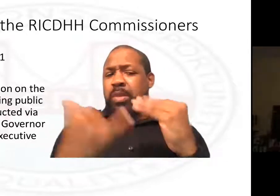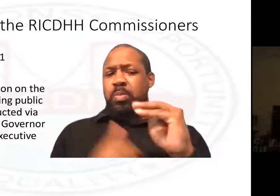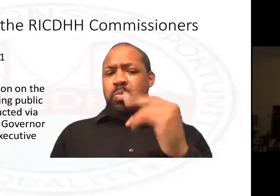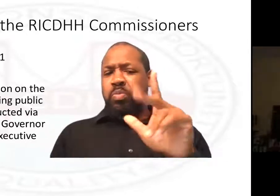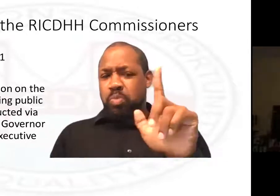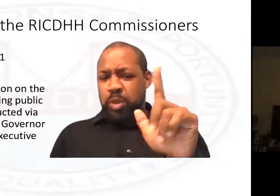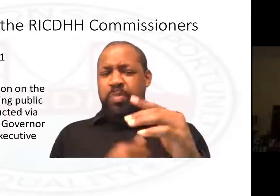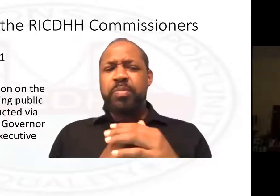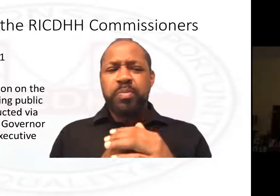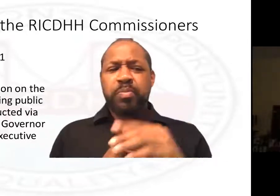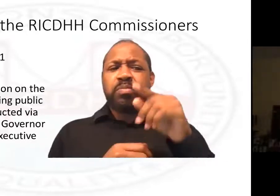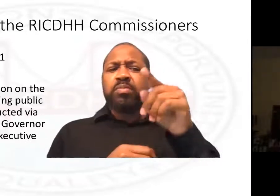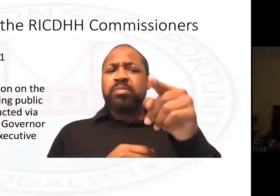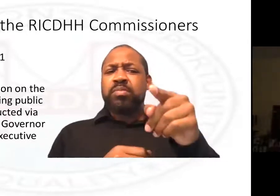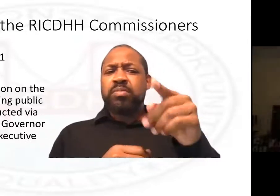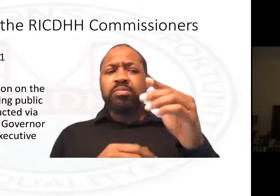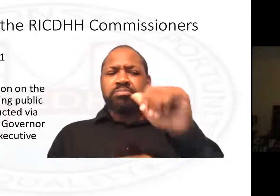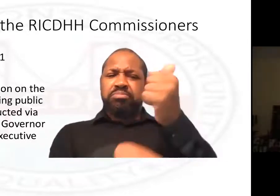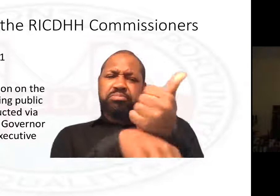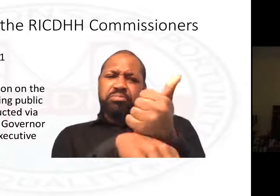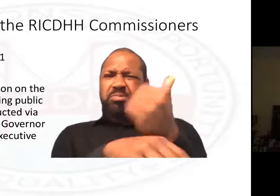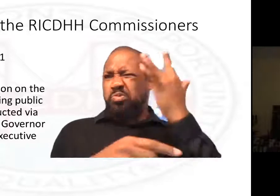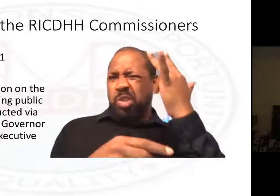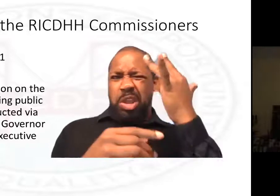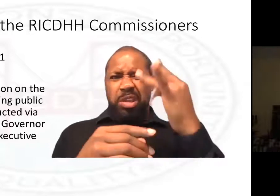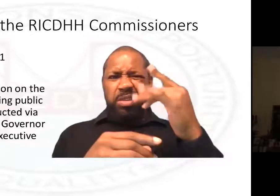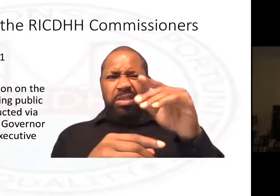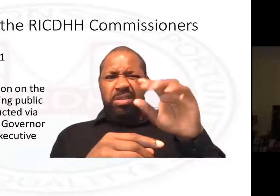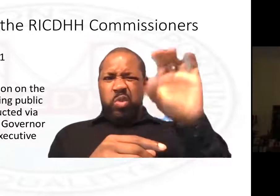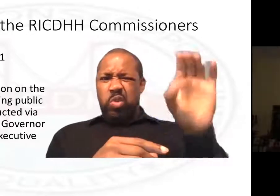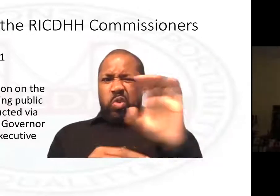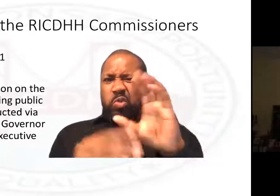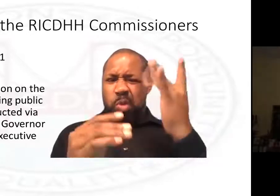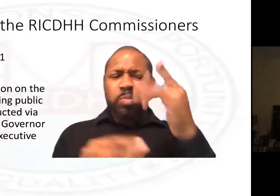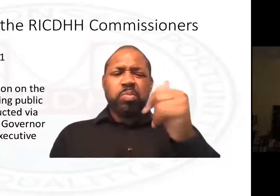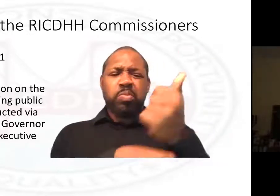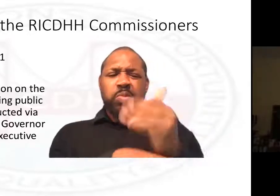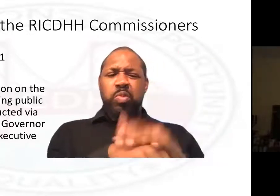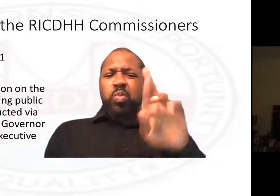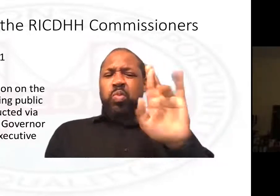Island Commission for the Deaf and Hard of Hearing from March of 2021, the orientation.